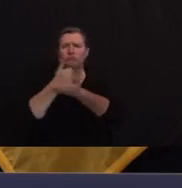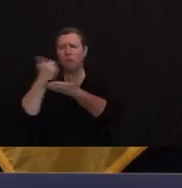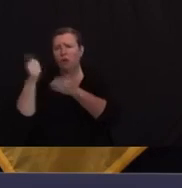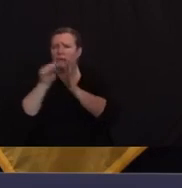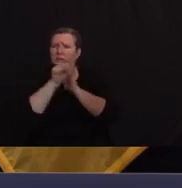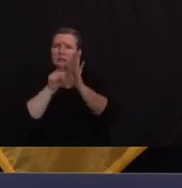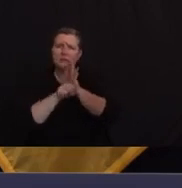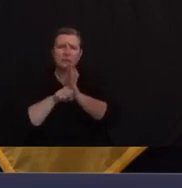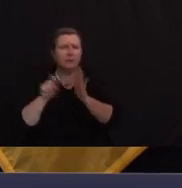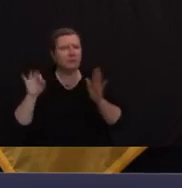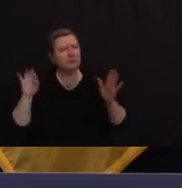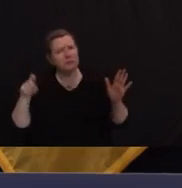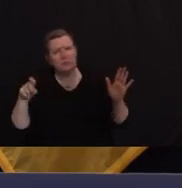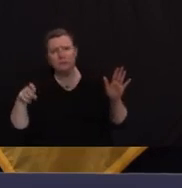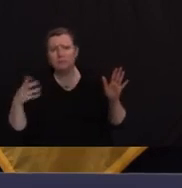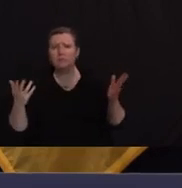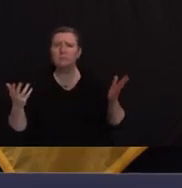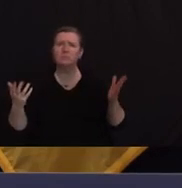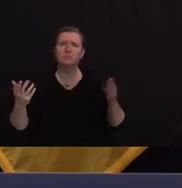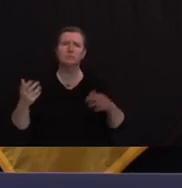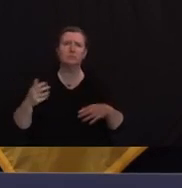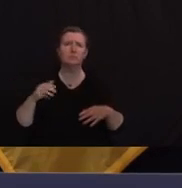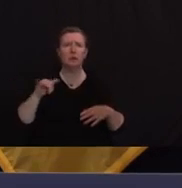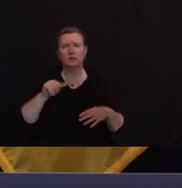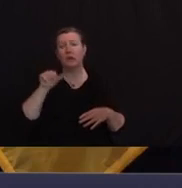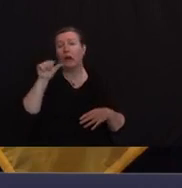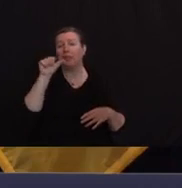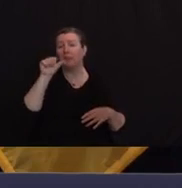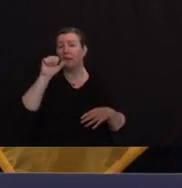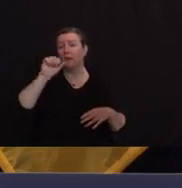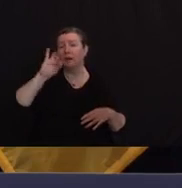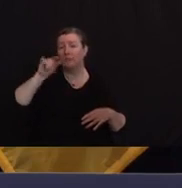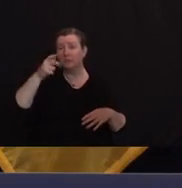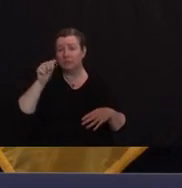Witness the Afghan refugees, and you probably saw we set up a task force